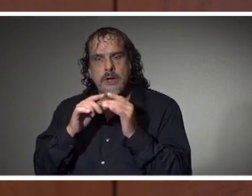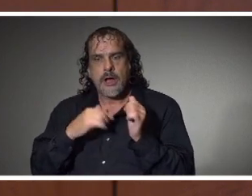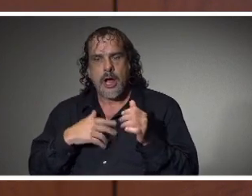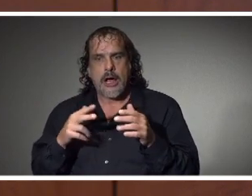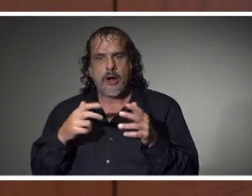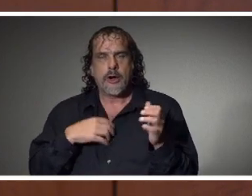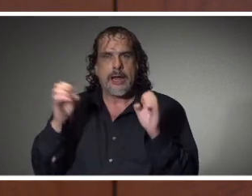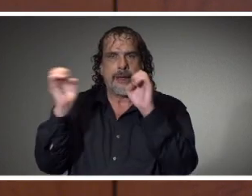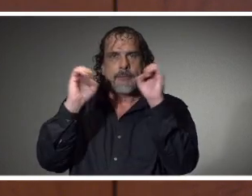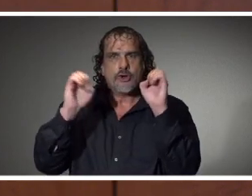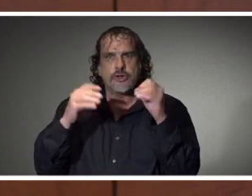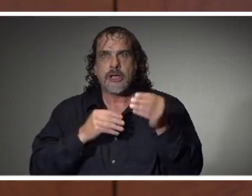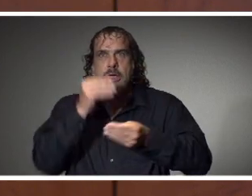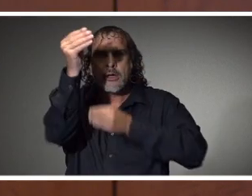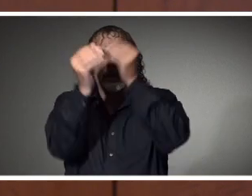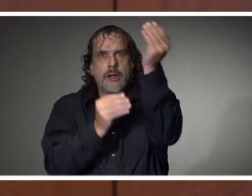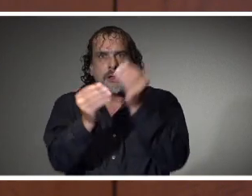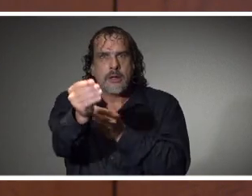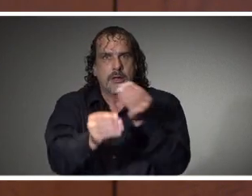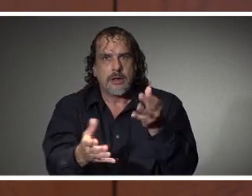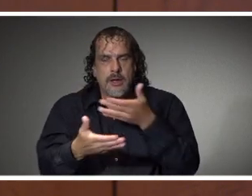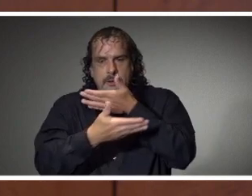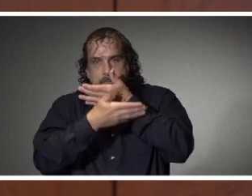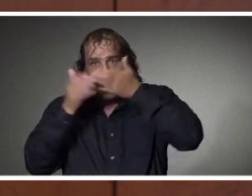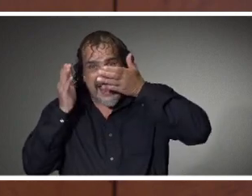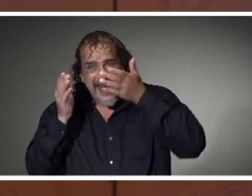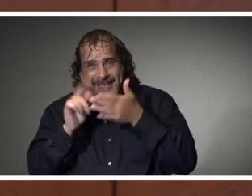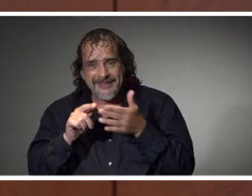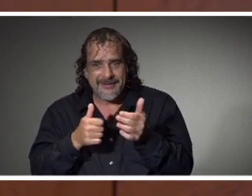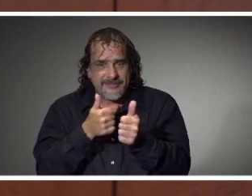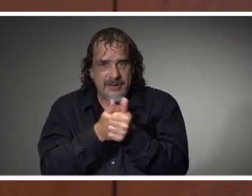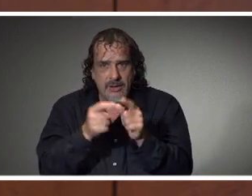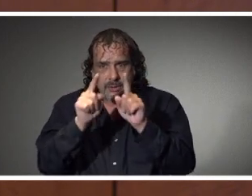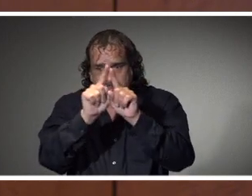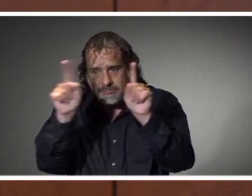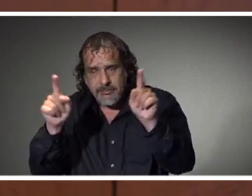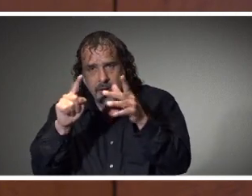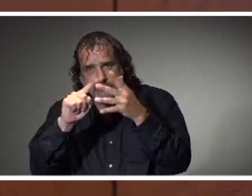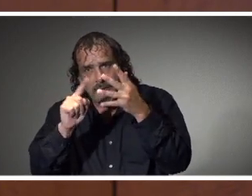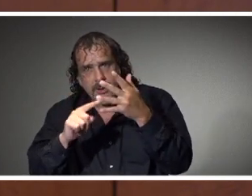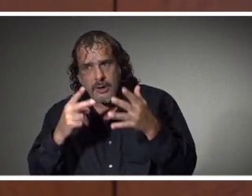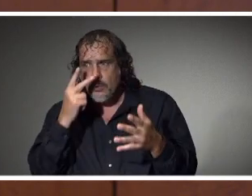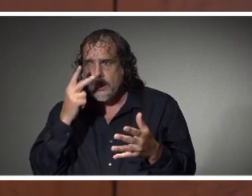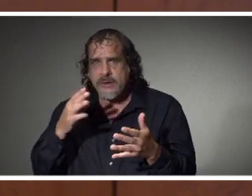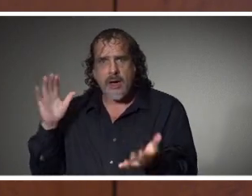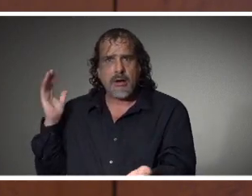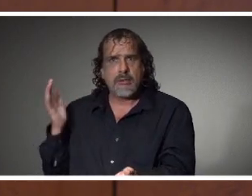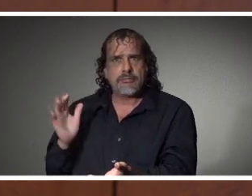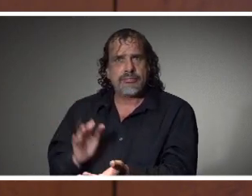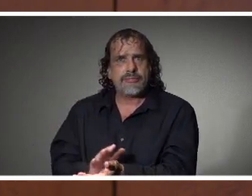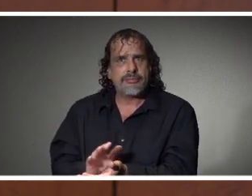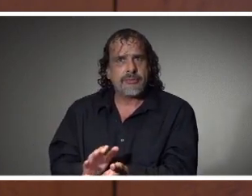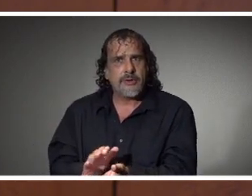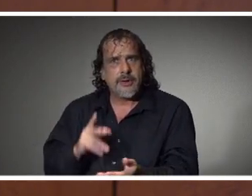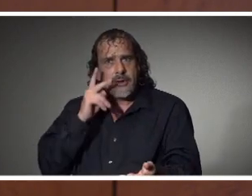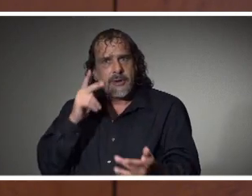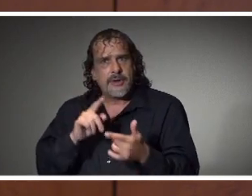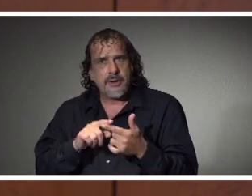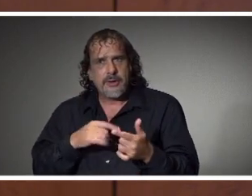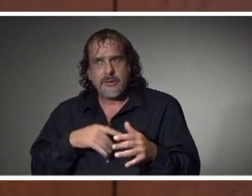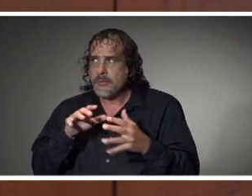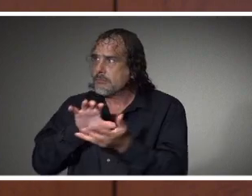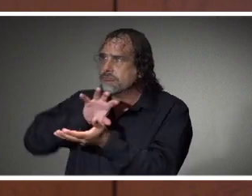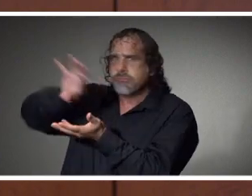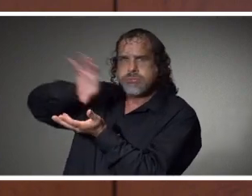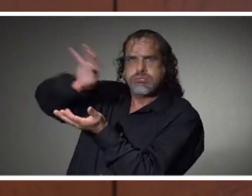system. And a little bit of mask wearing, a little bit of procedures, we saw things go down for a while. We saw us able to stockpile and